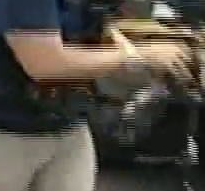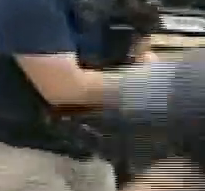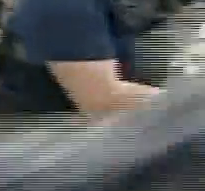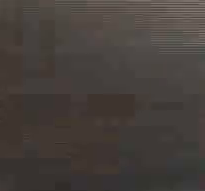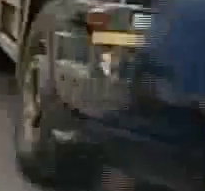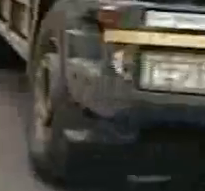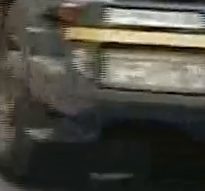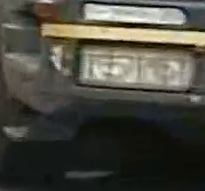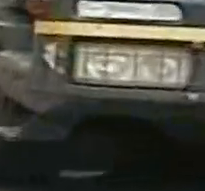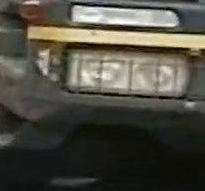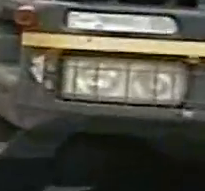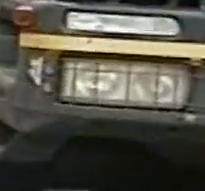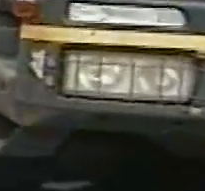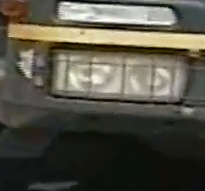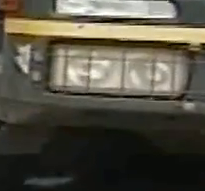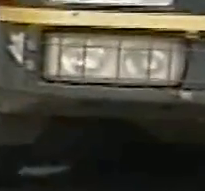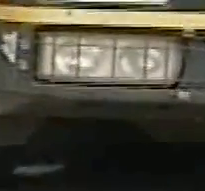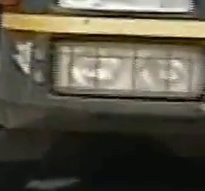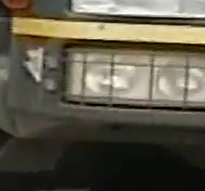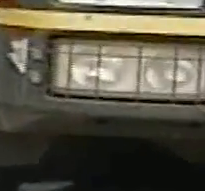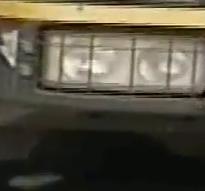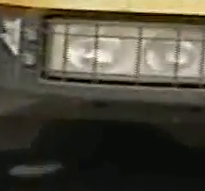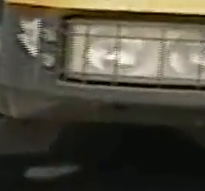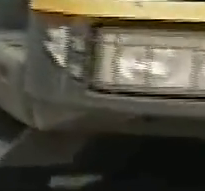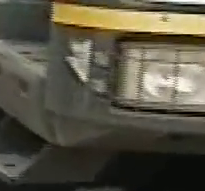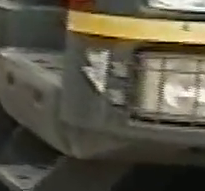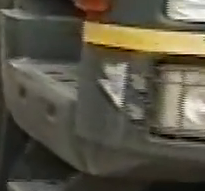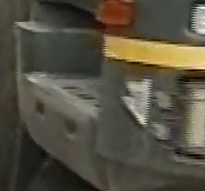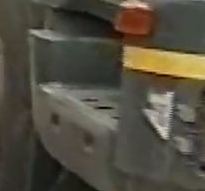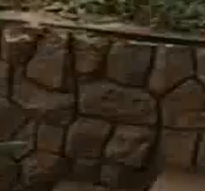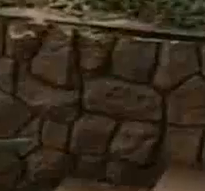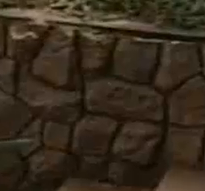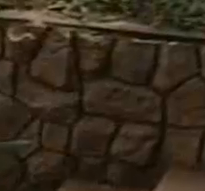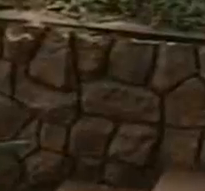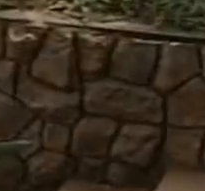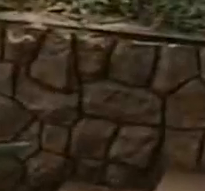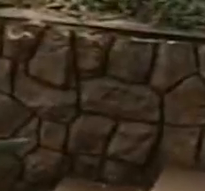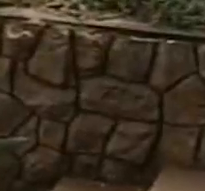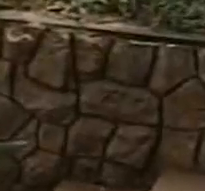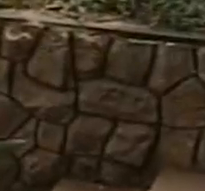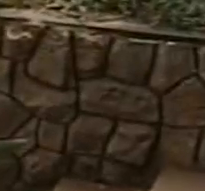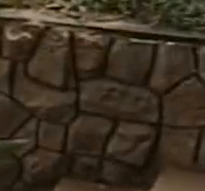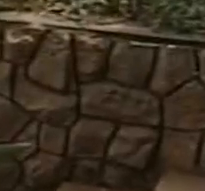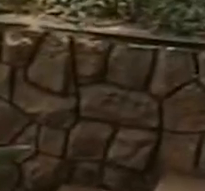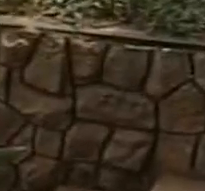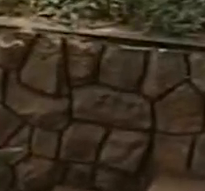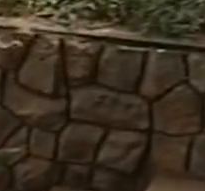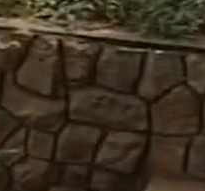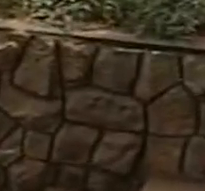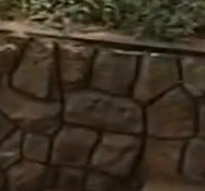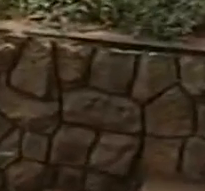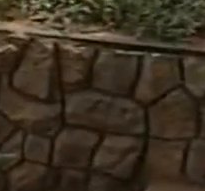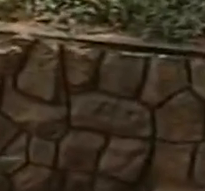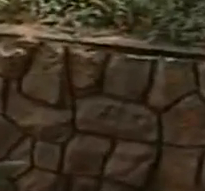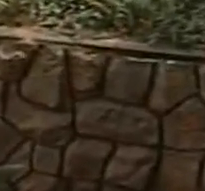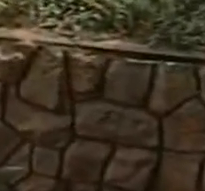by Procter and Allen was laced with aflatoxin and may have been given to starving children, and which has elicited